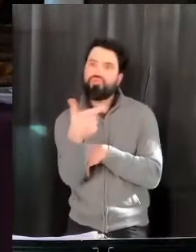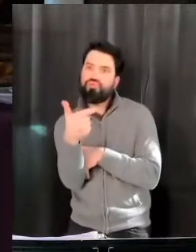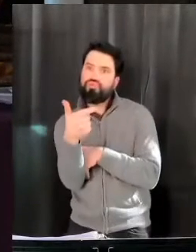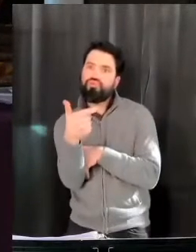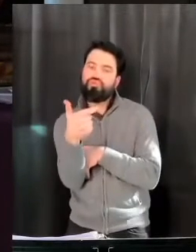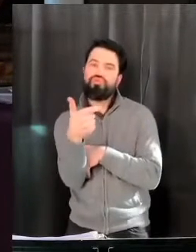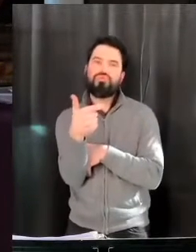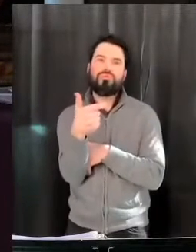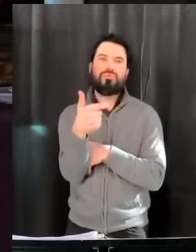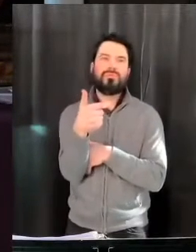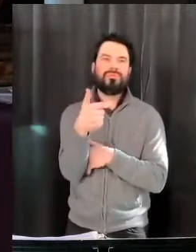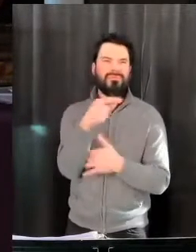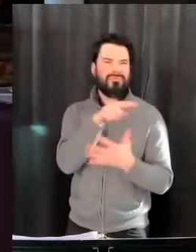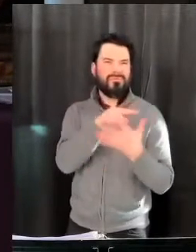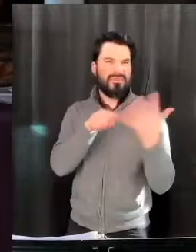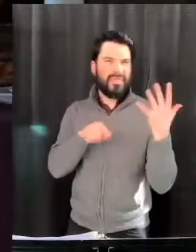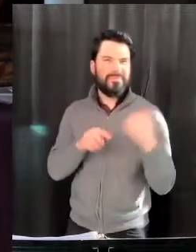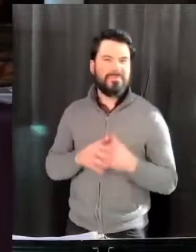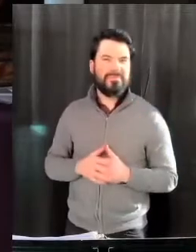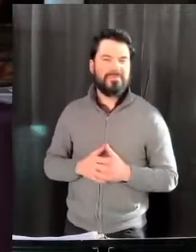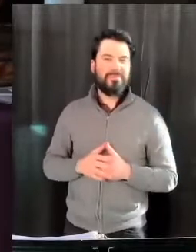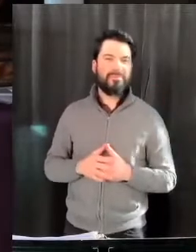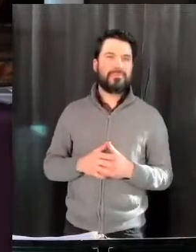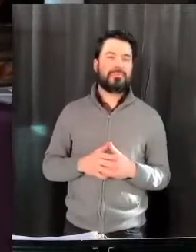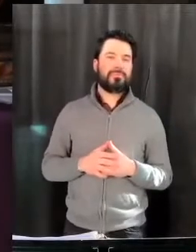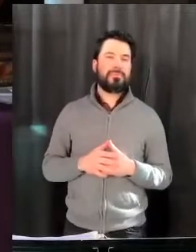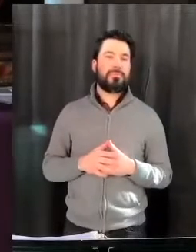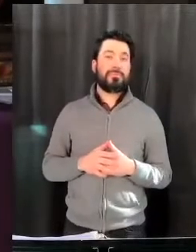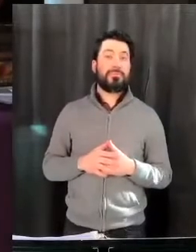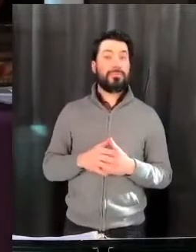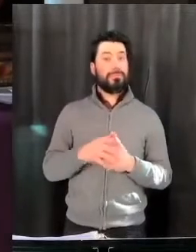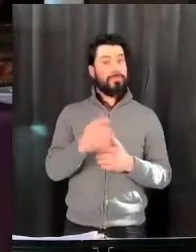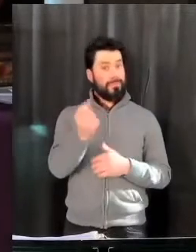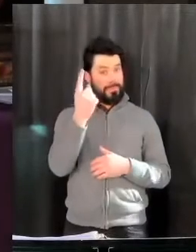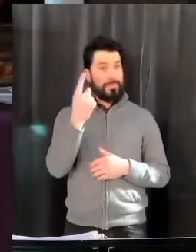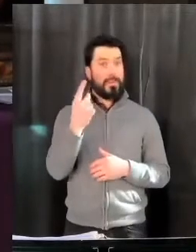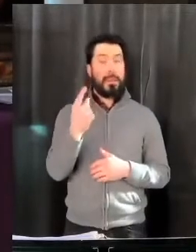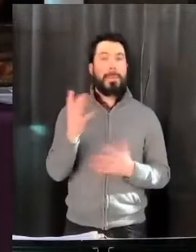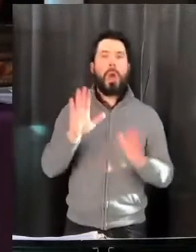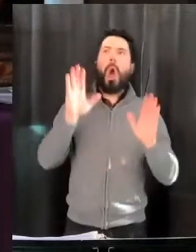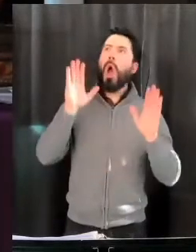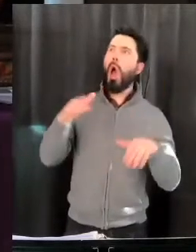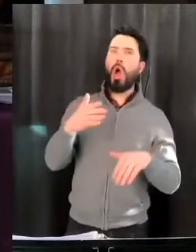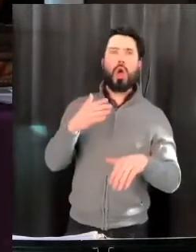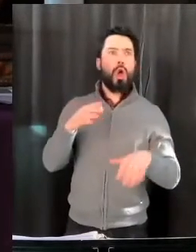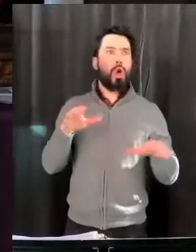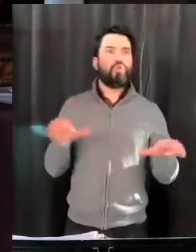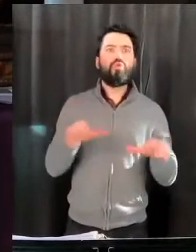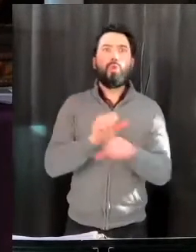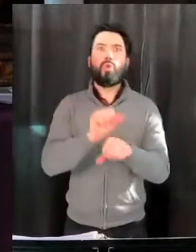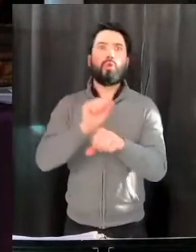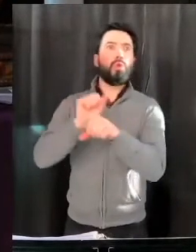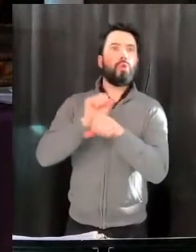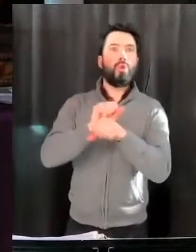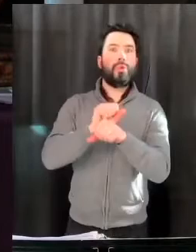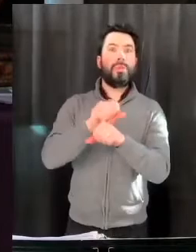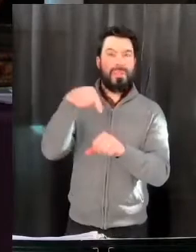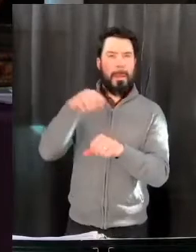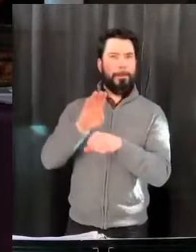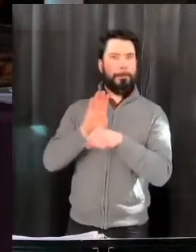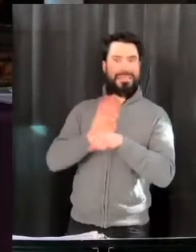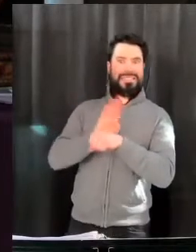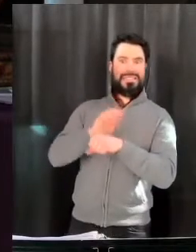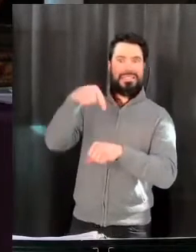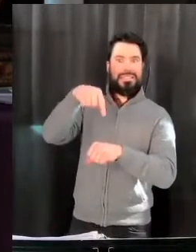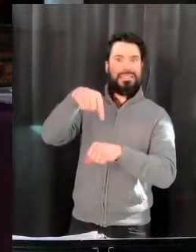that. Even being too busy, trying to do too many things,